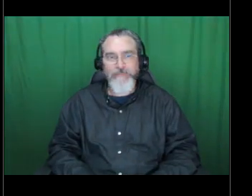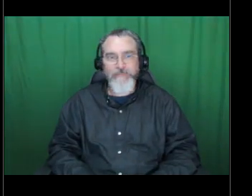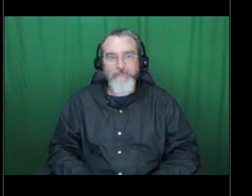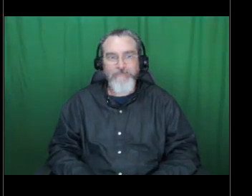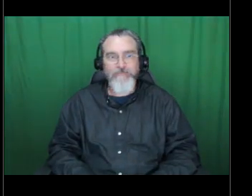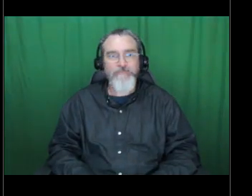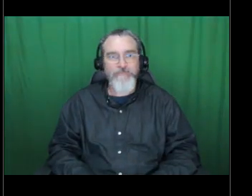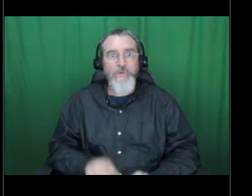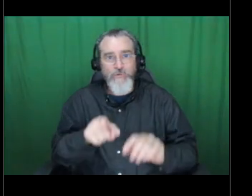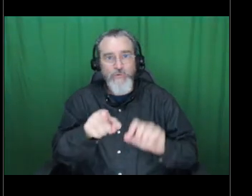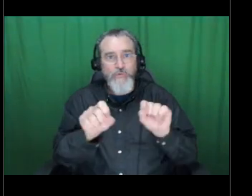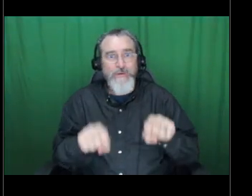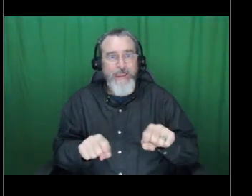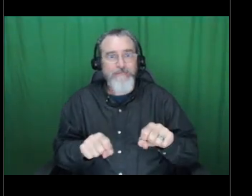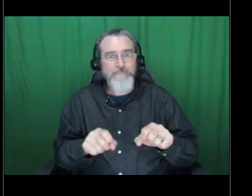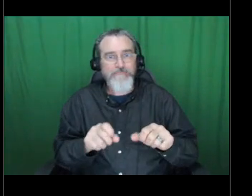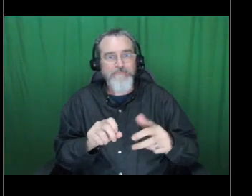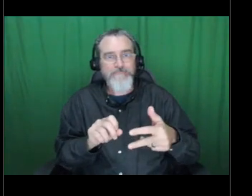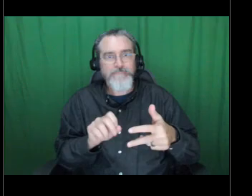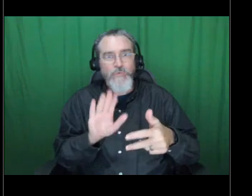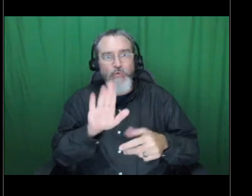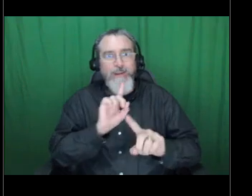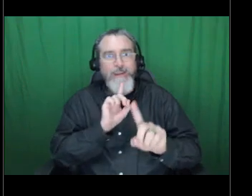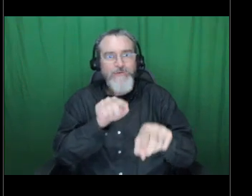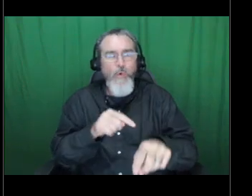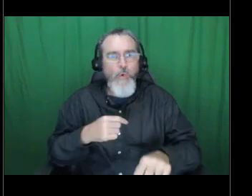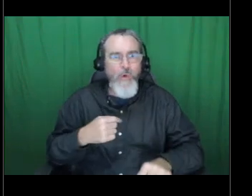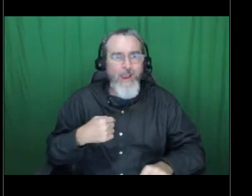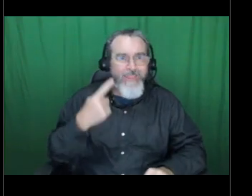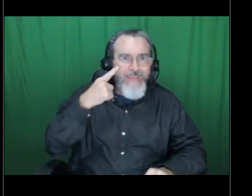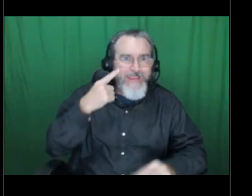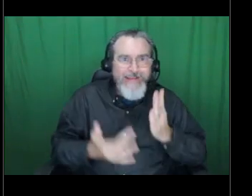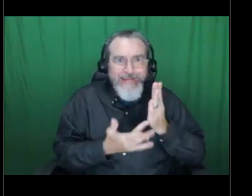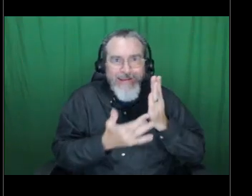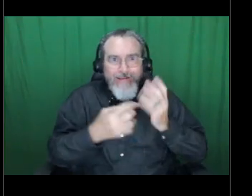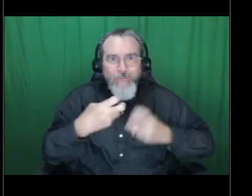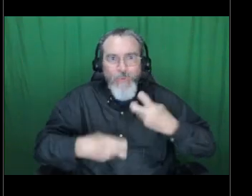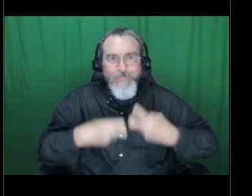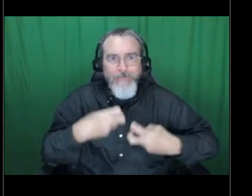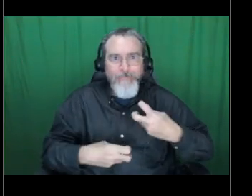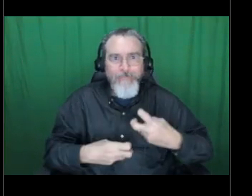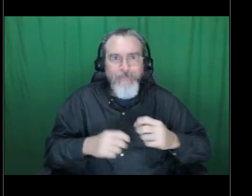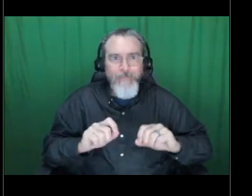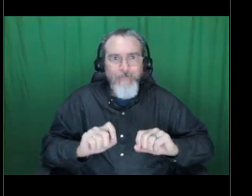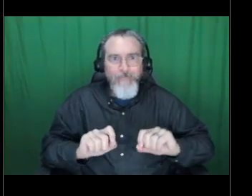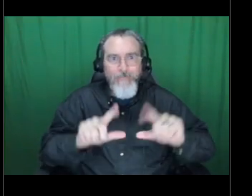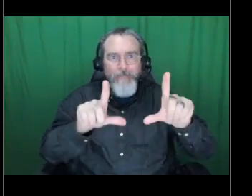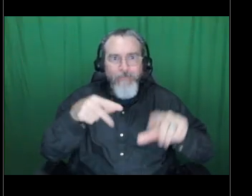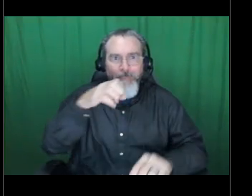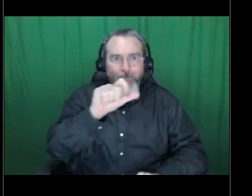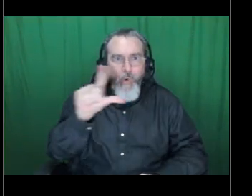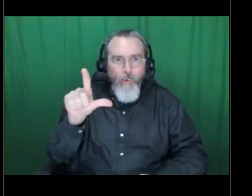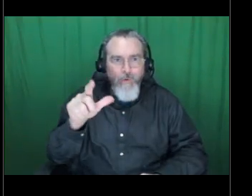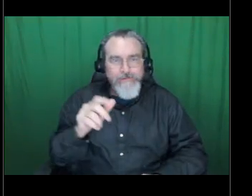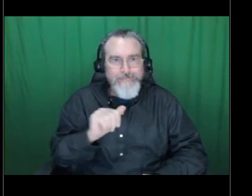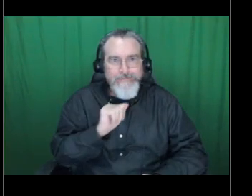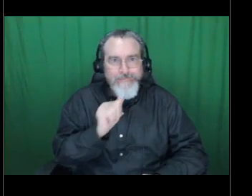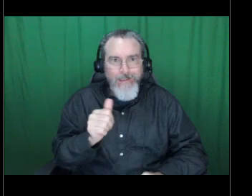answers. Oh, I think we had a technical difficulty with that